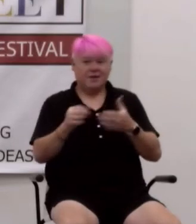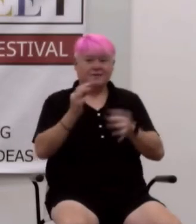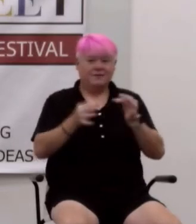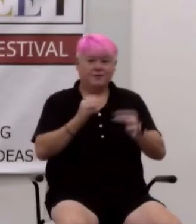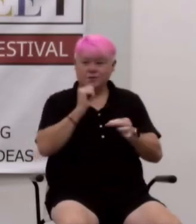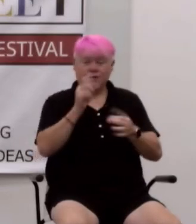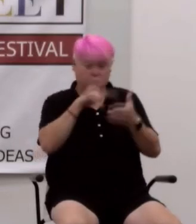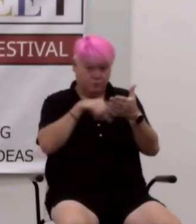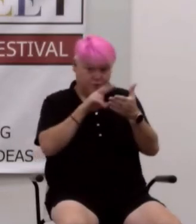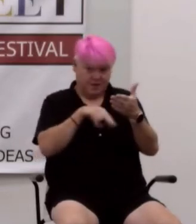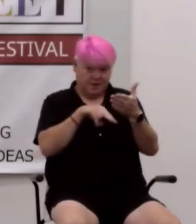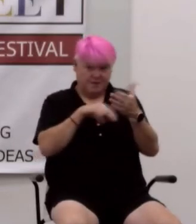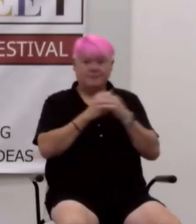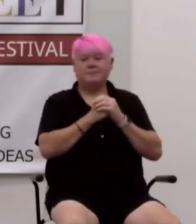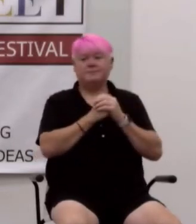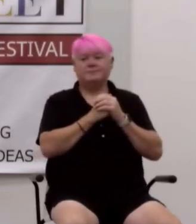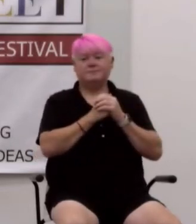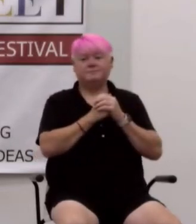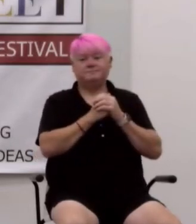Read,